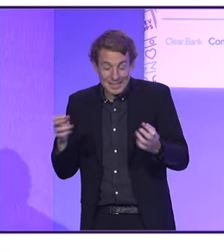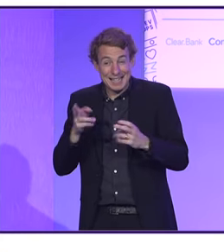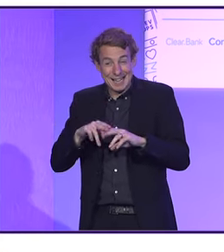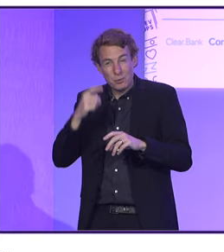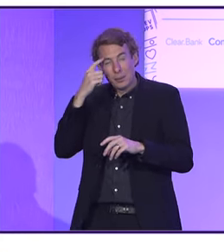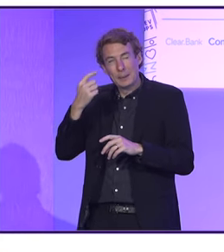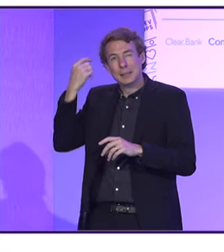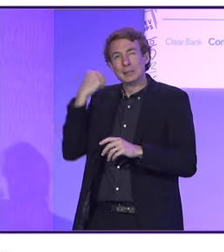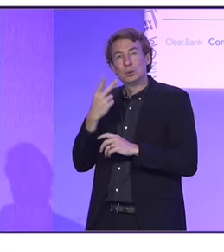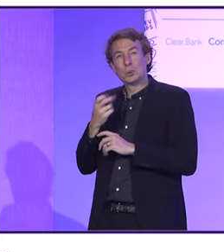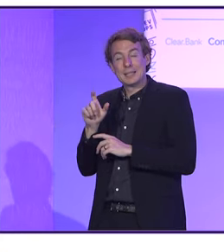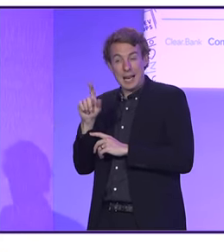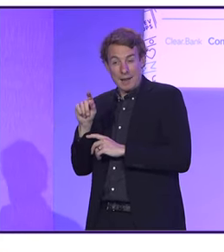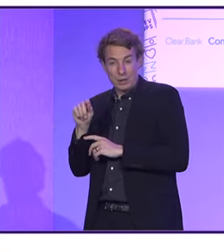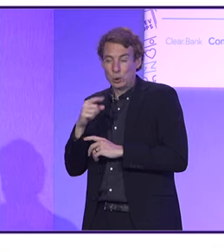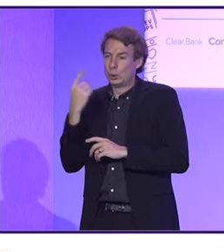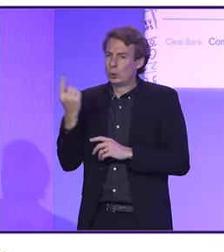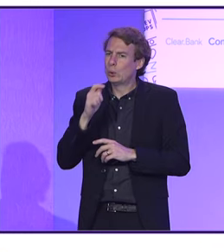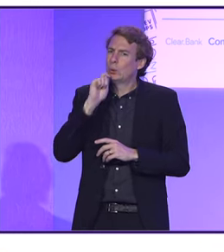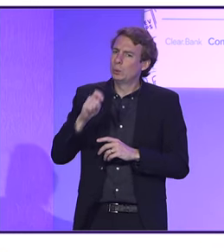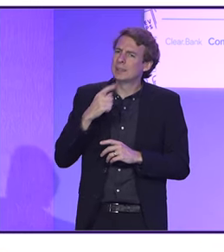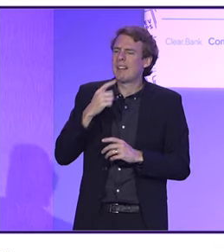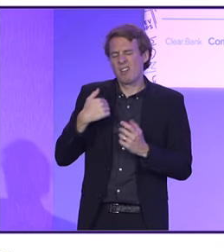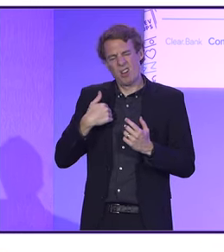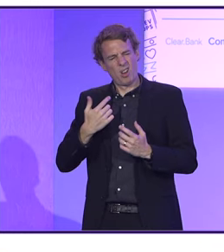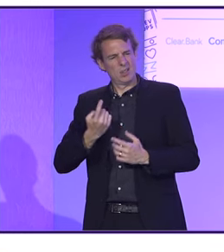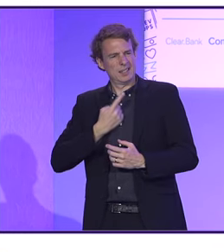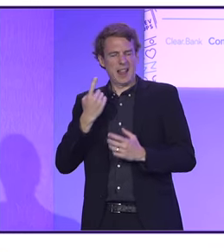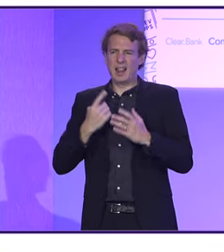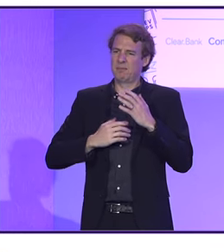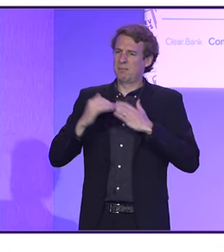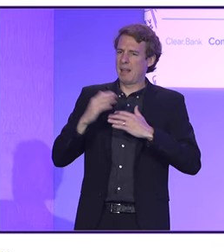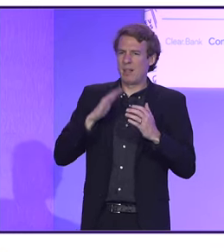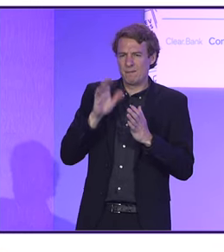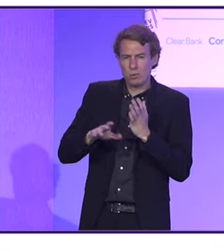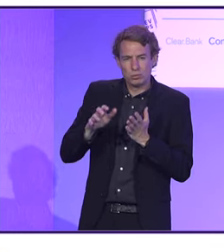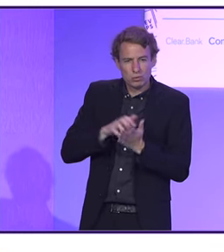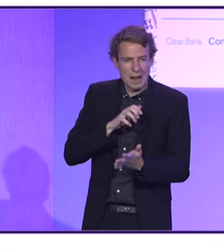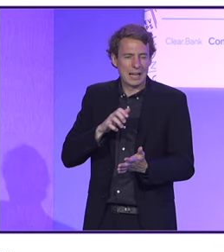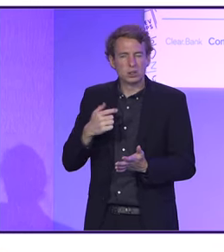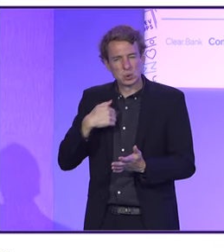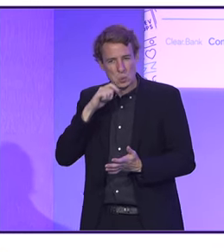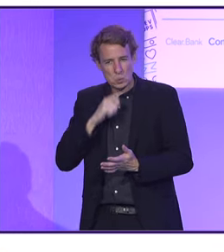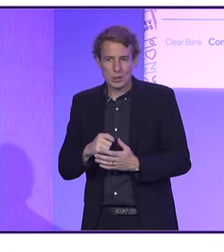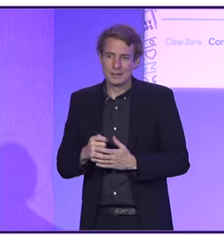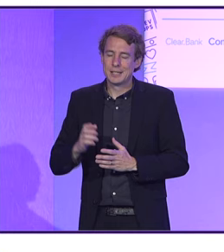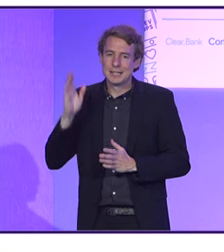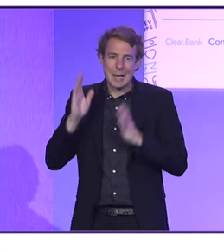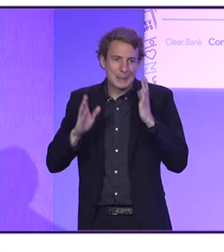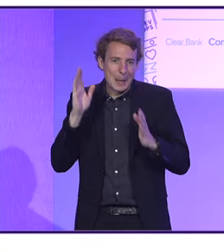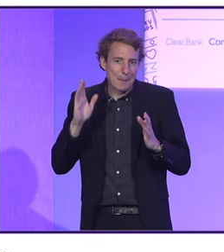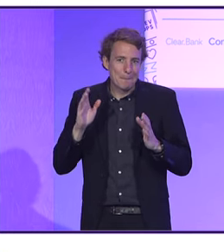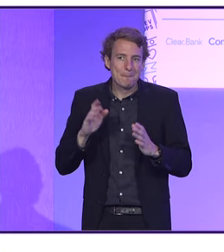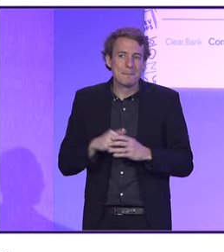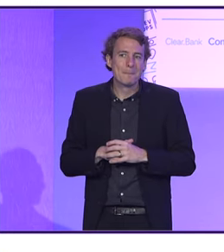2011, hands up in the audience, who would build this using code, you know, from scratch? And in a minute, I'll ask for hands for buying